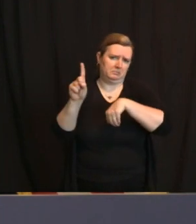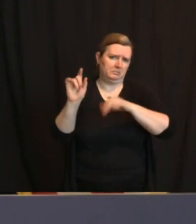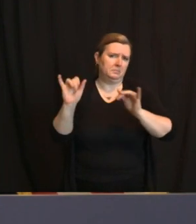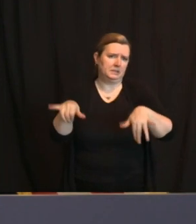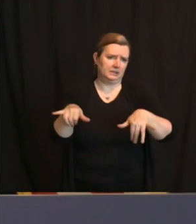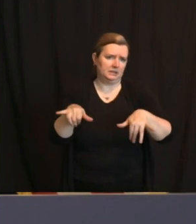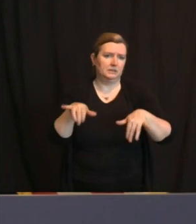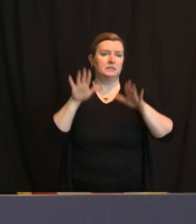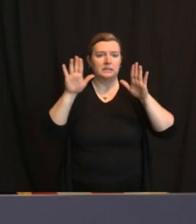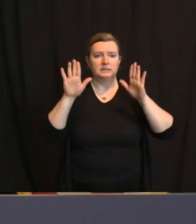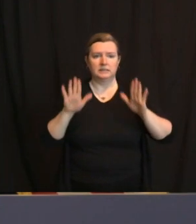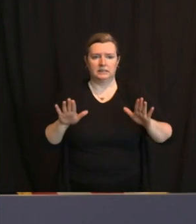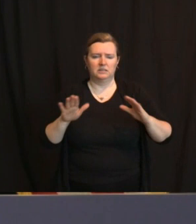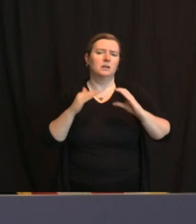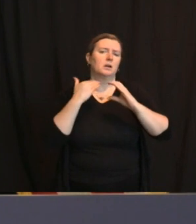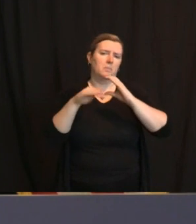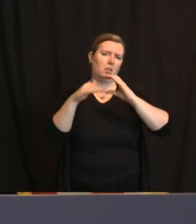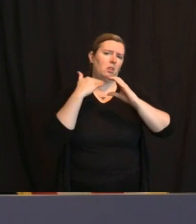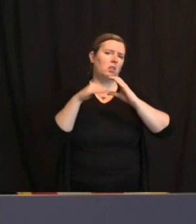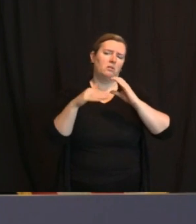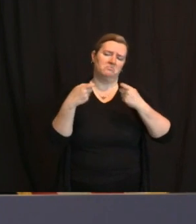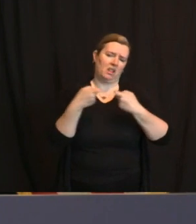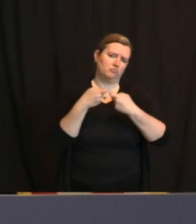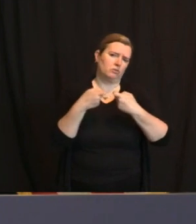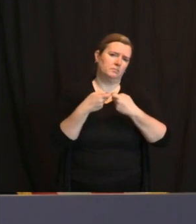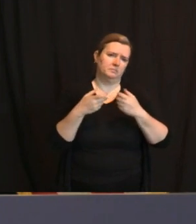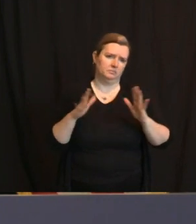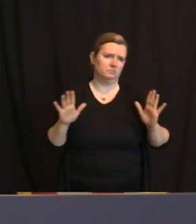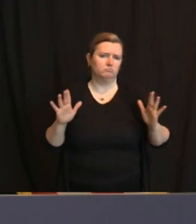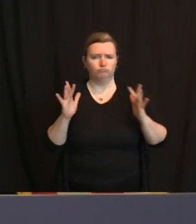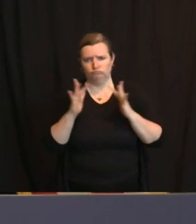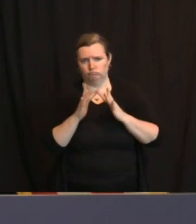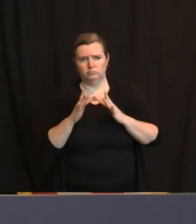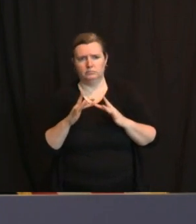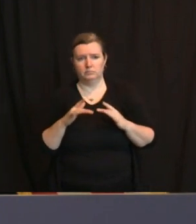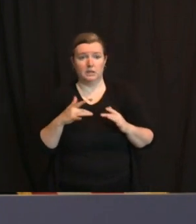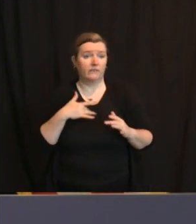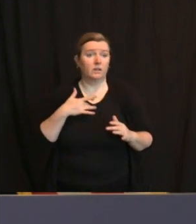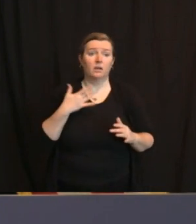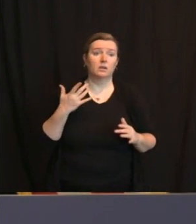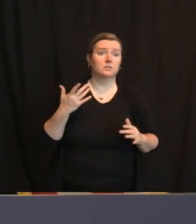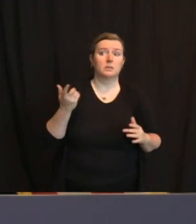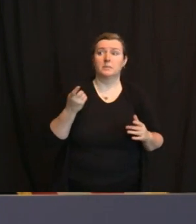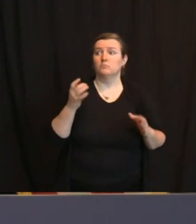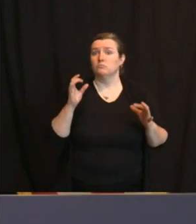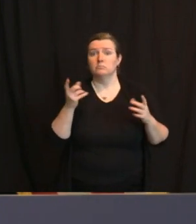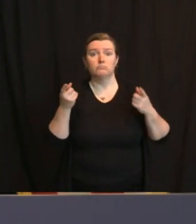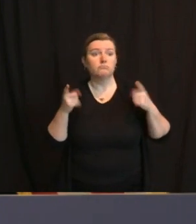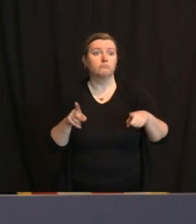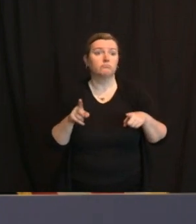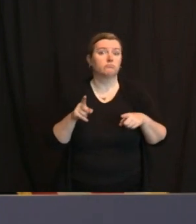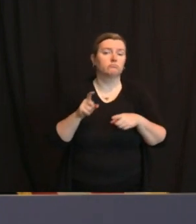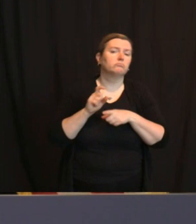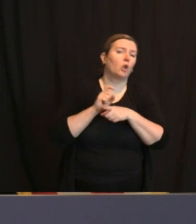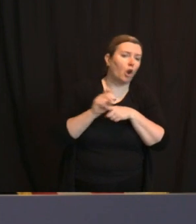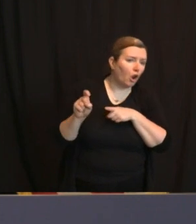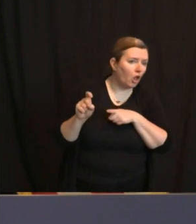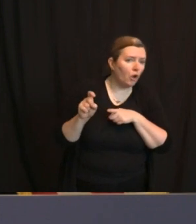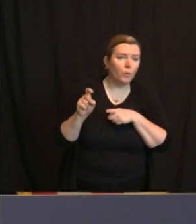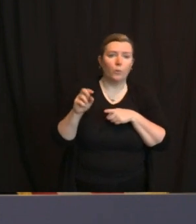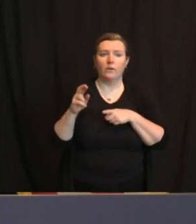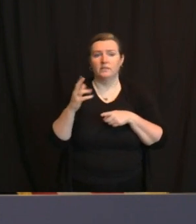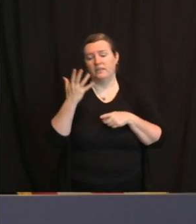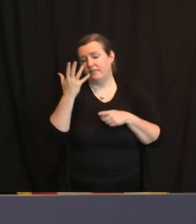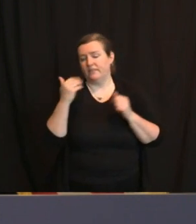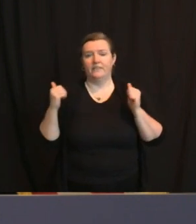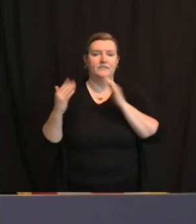be electronic unless we think there's a reason to be with you either on the telephone or face-to-face, in which case we'll do